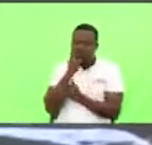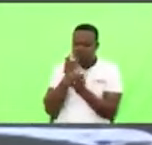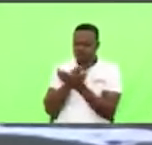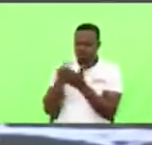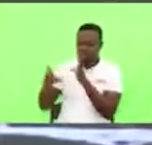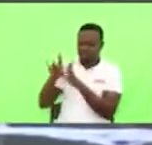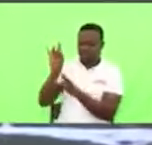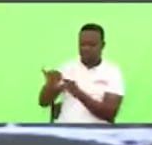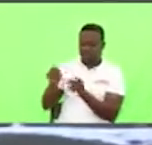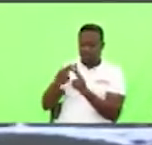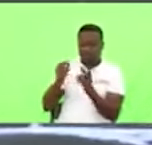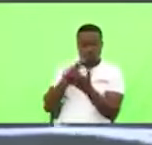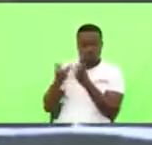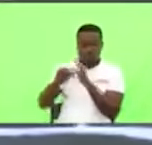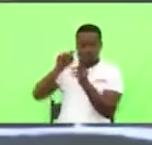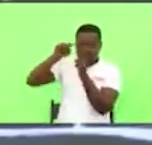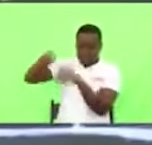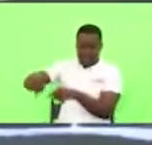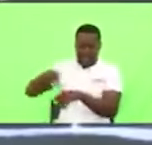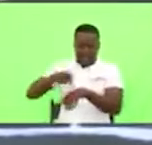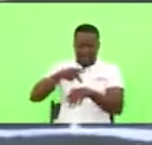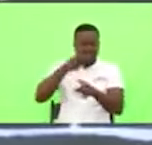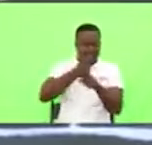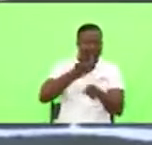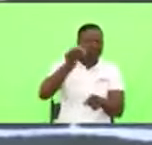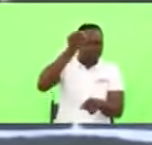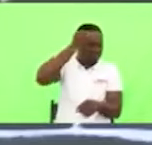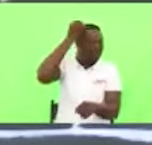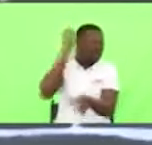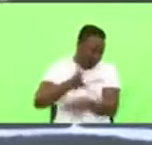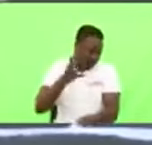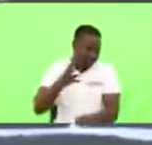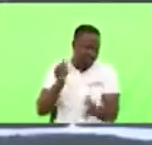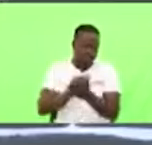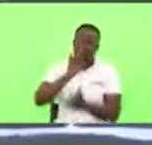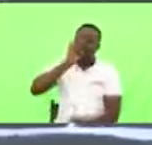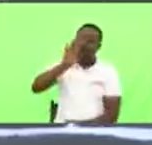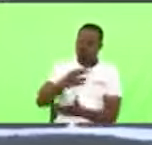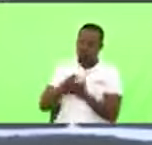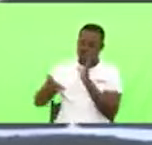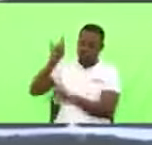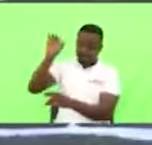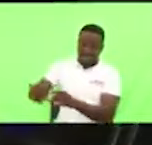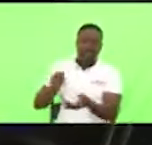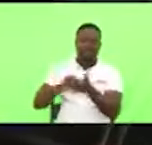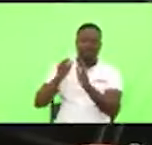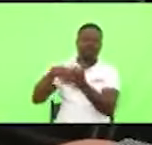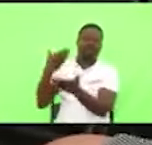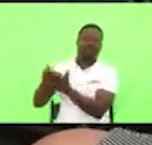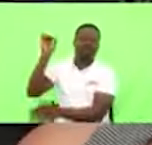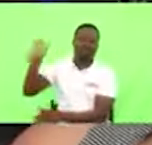Holy Spirit came, Peter knew beyond all reasonable doubt that he has arrived.